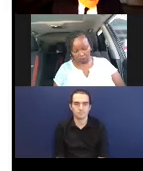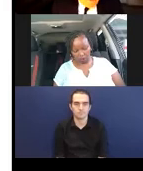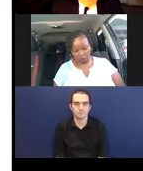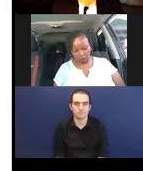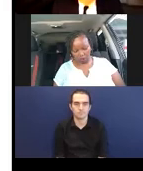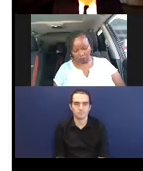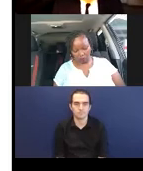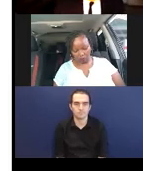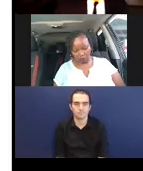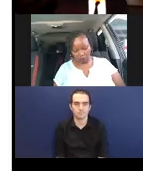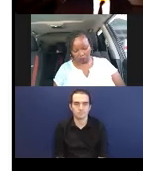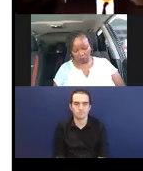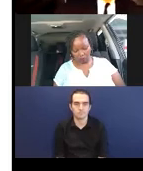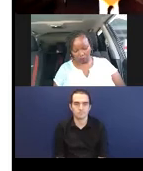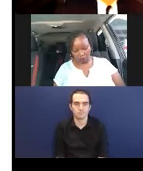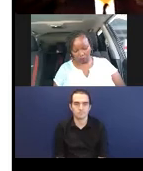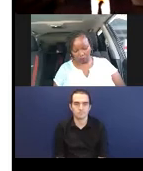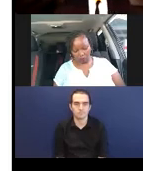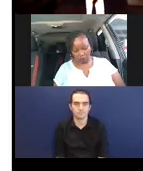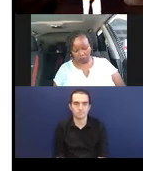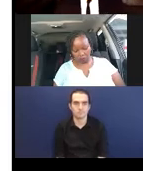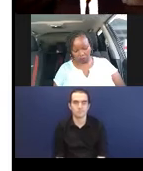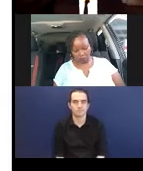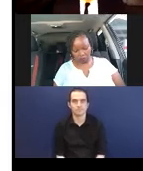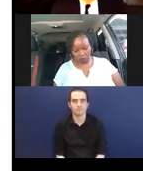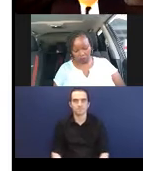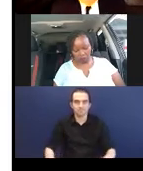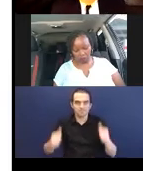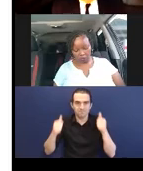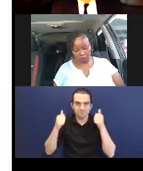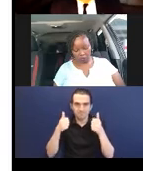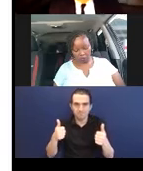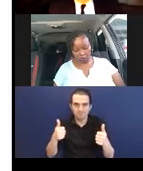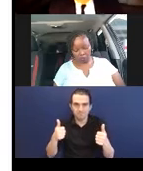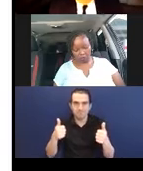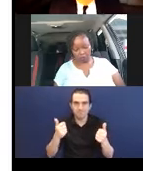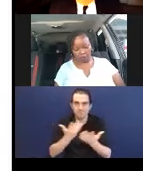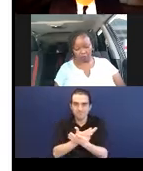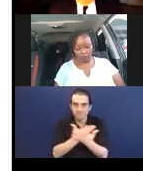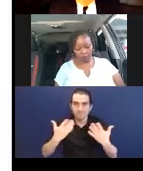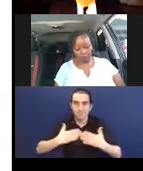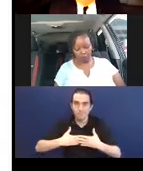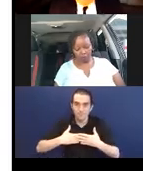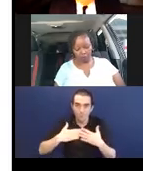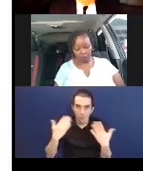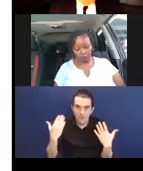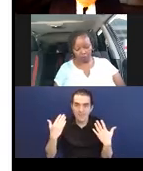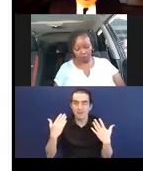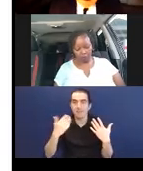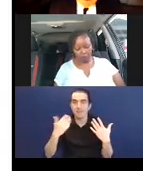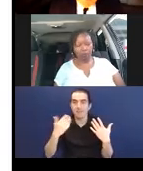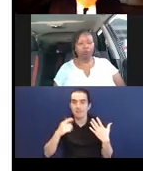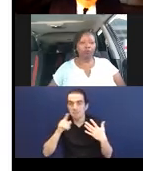Okay. Good morning, everyone, or good afternoon, depending on where you are. This is Richard Reeser,